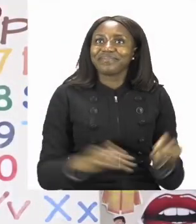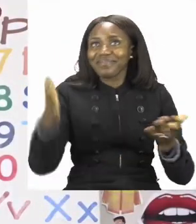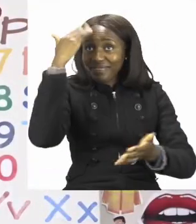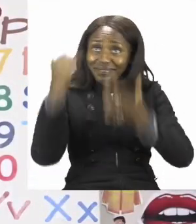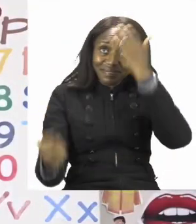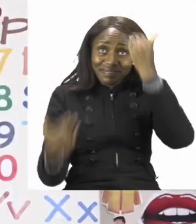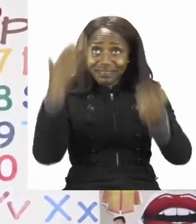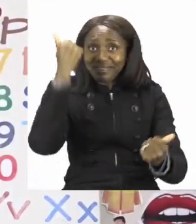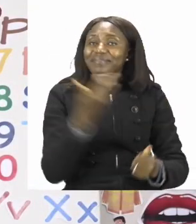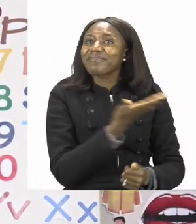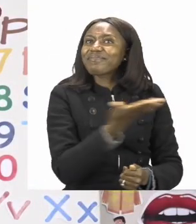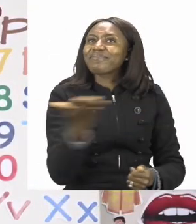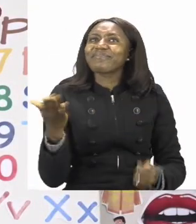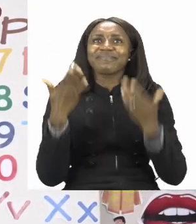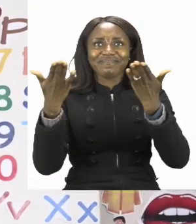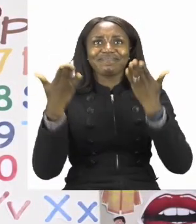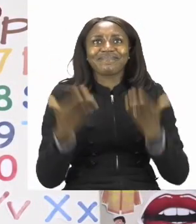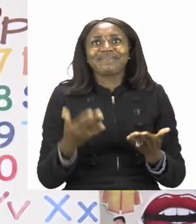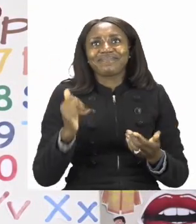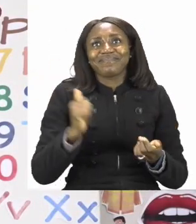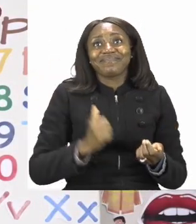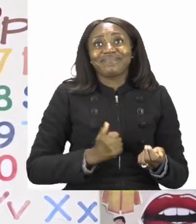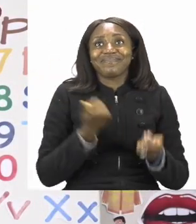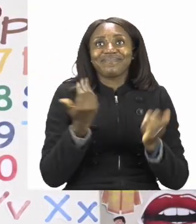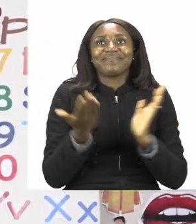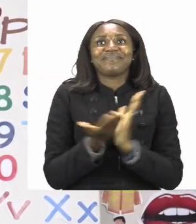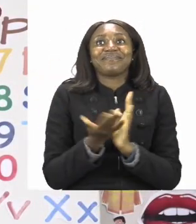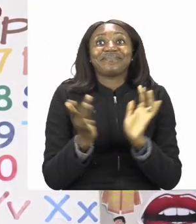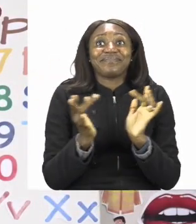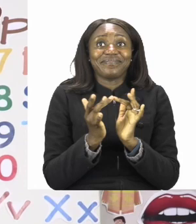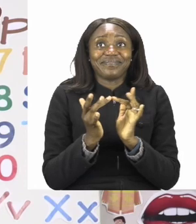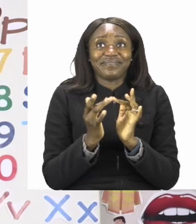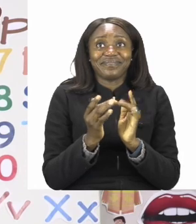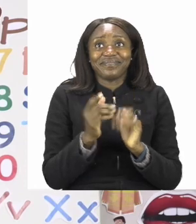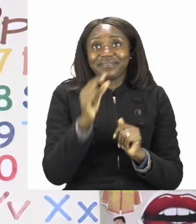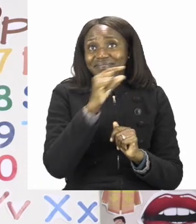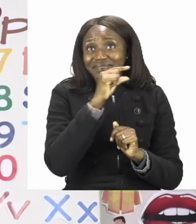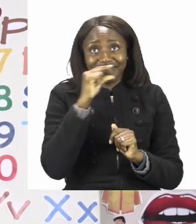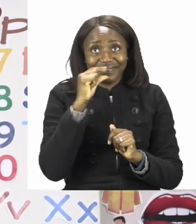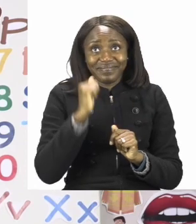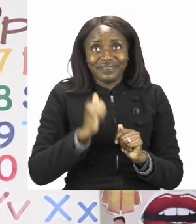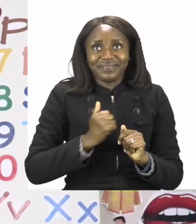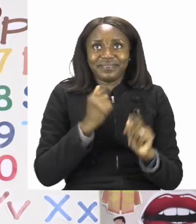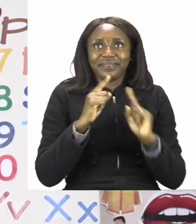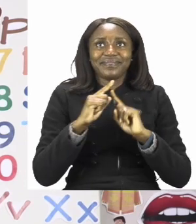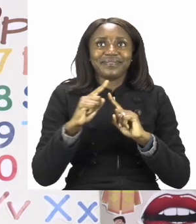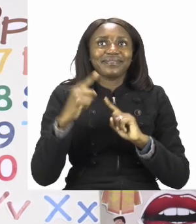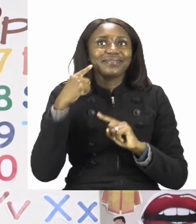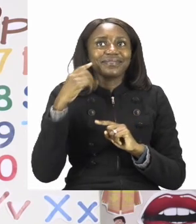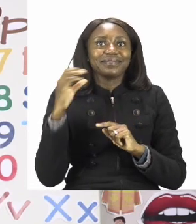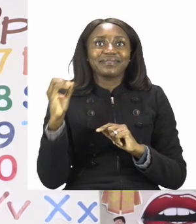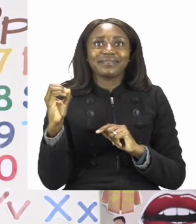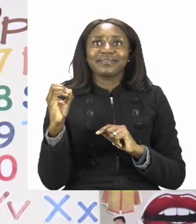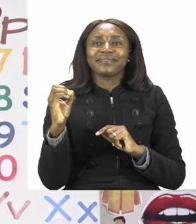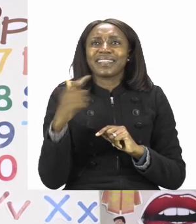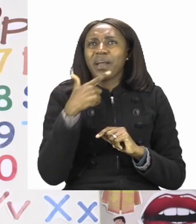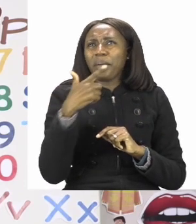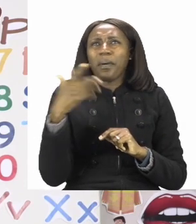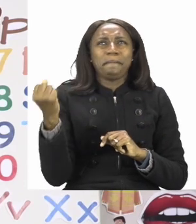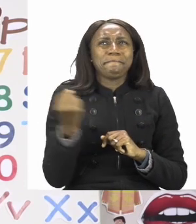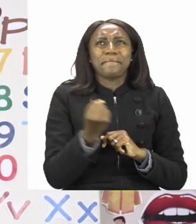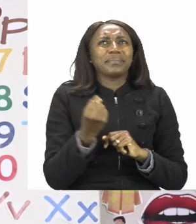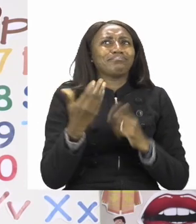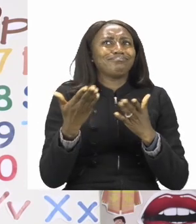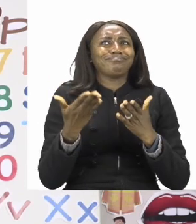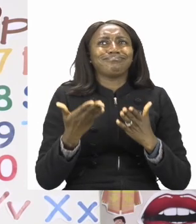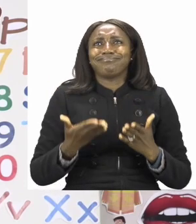Hello everyone and welcome to My Zone Online School. My name is Teacher Mutsa and thank you so